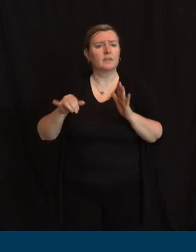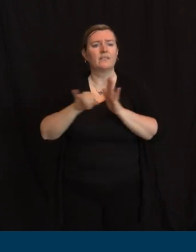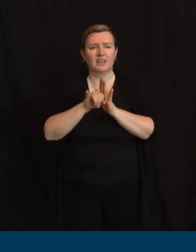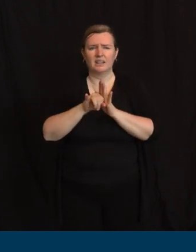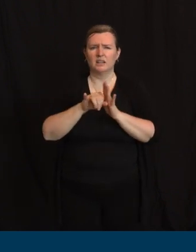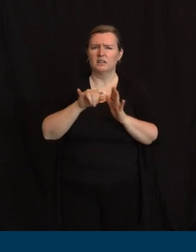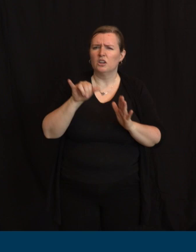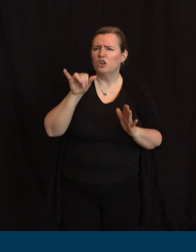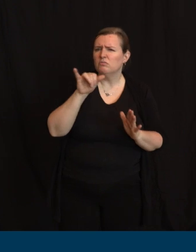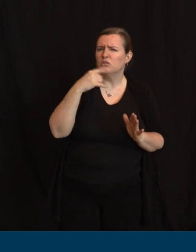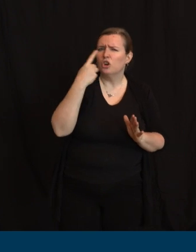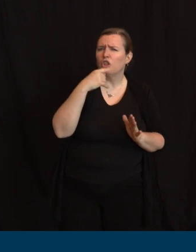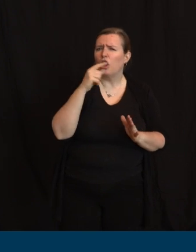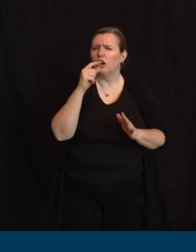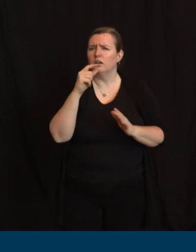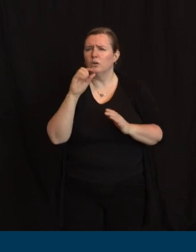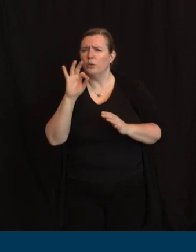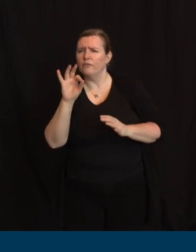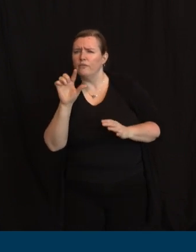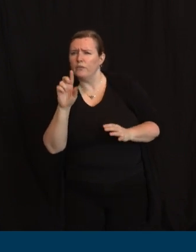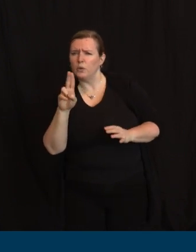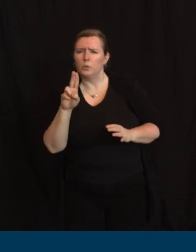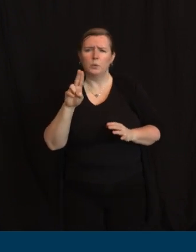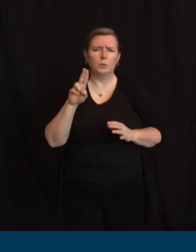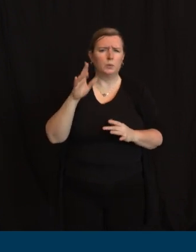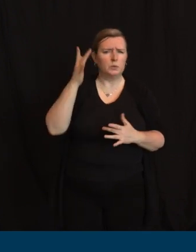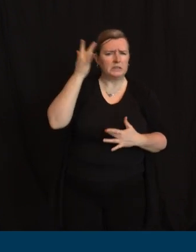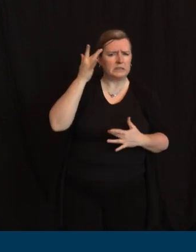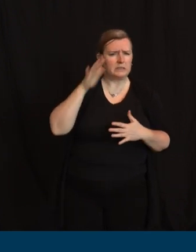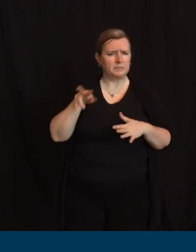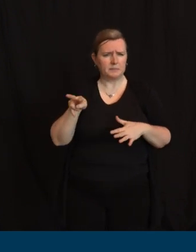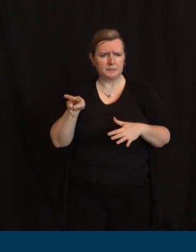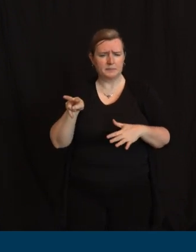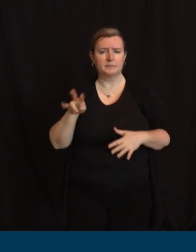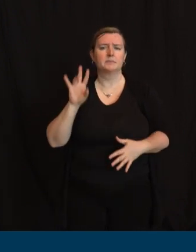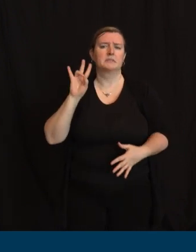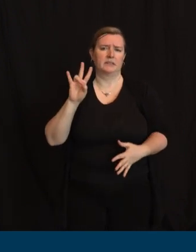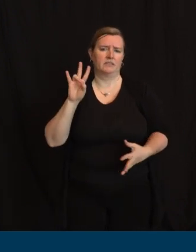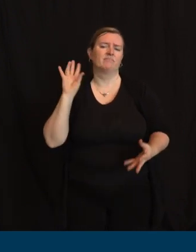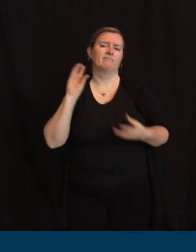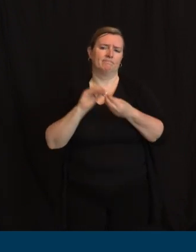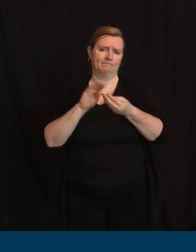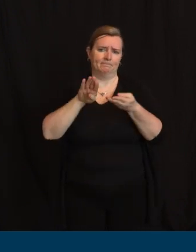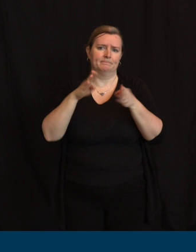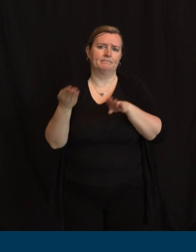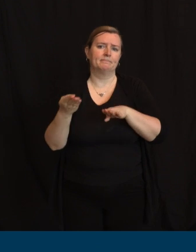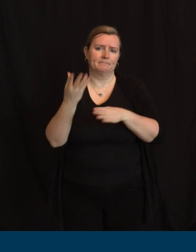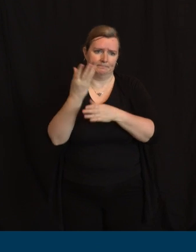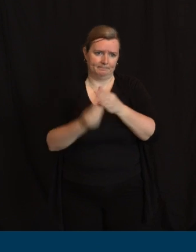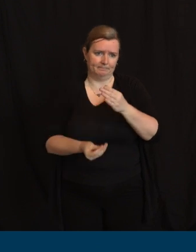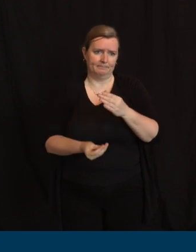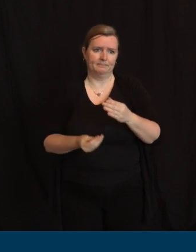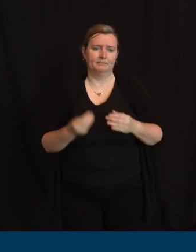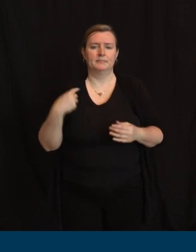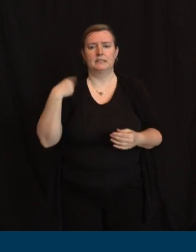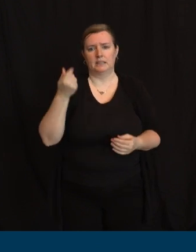There have been 7 total deaths since the 3rd. since April 3rd. 5